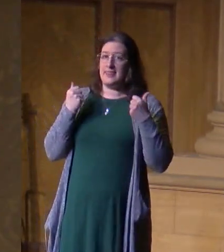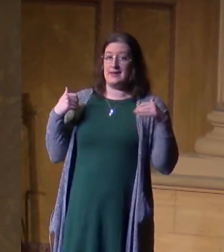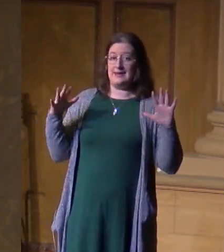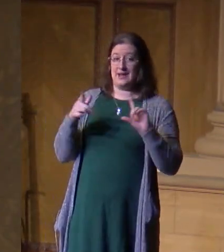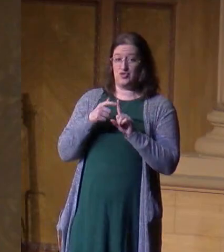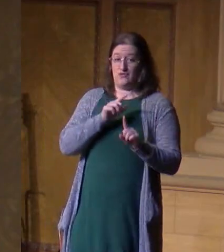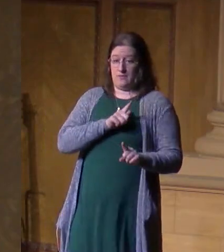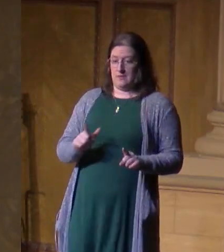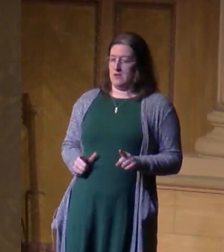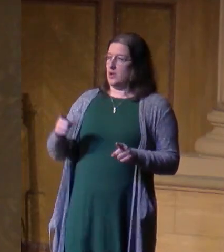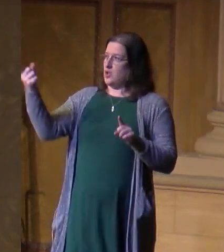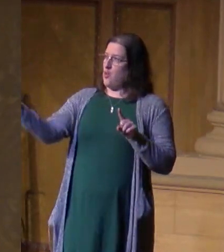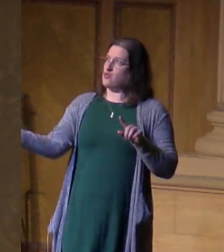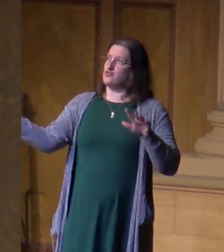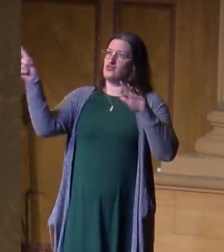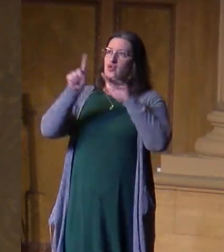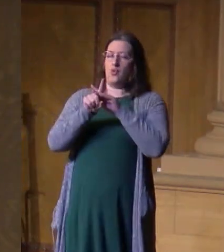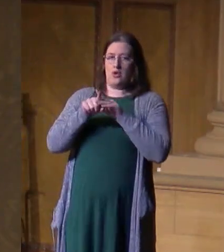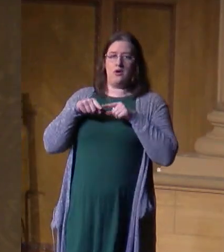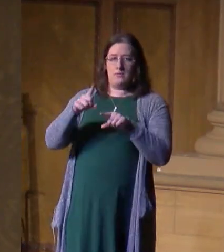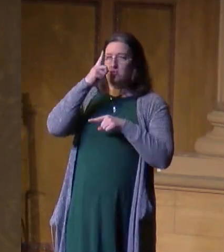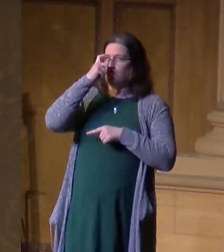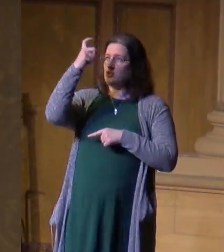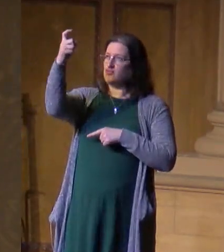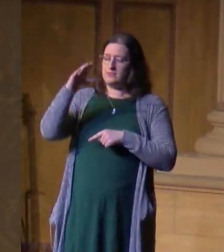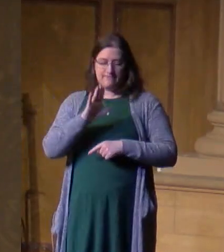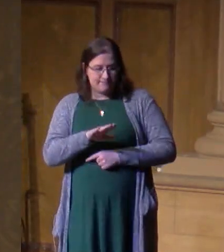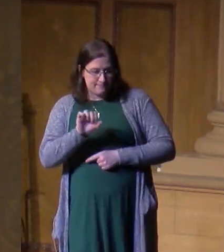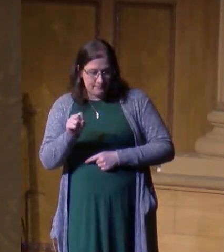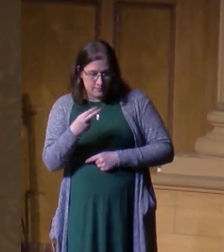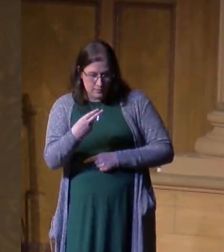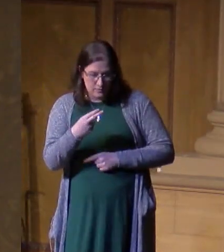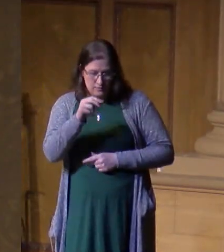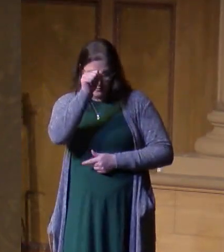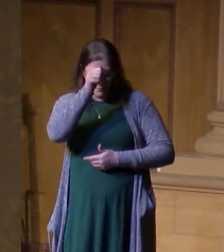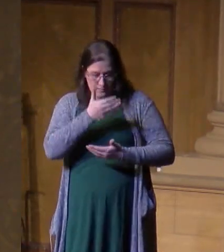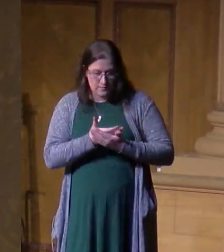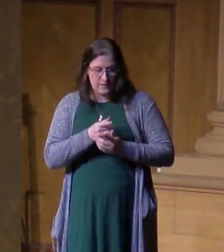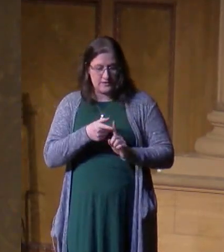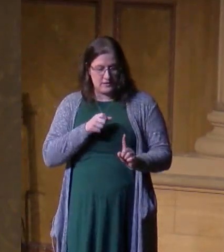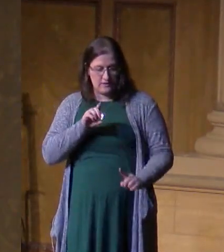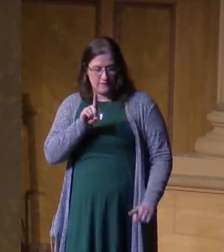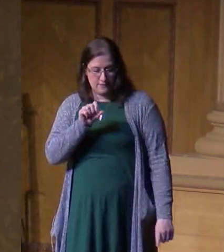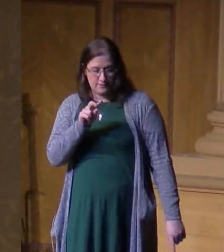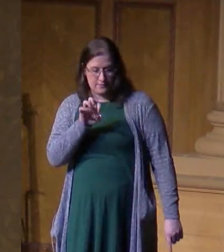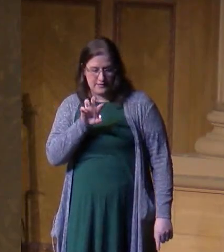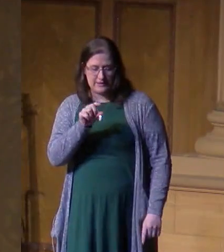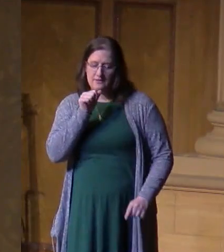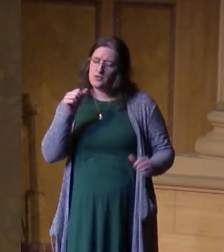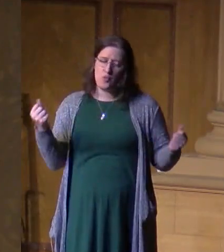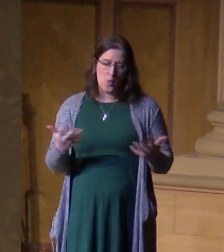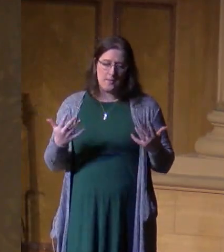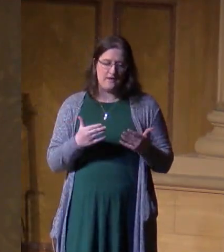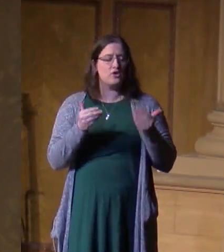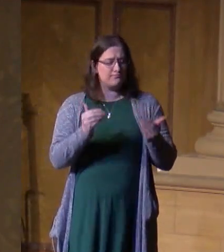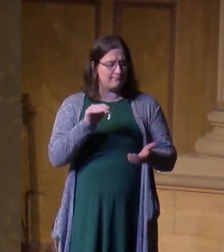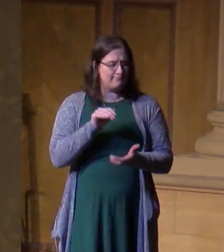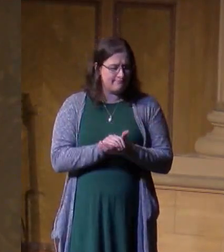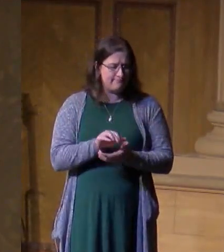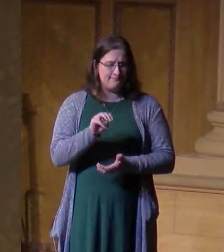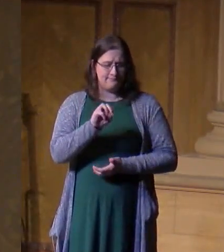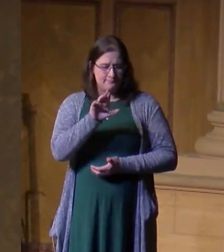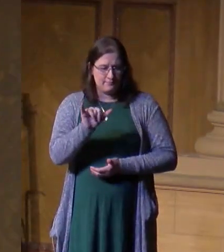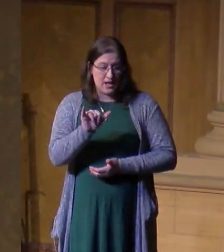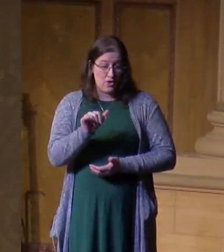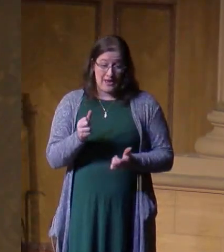to him in a dream, saying, Joseph, son of David, do not fear to take Mary as your wife, for that which